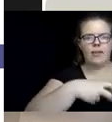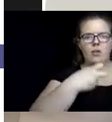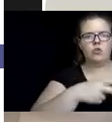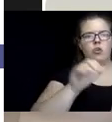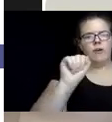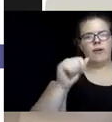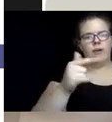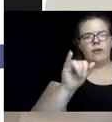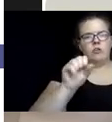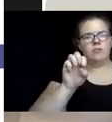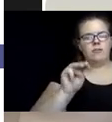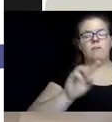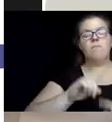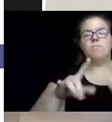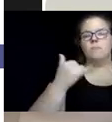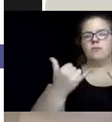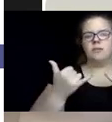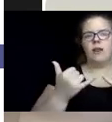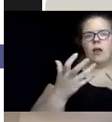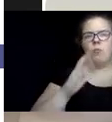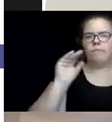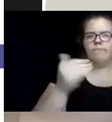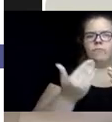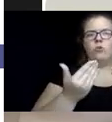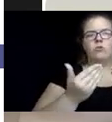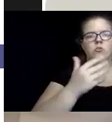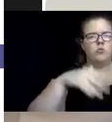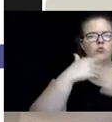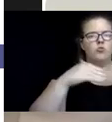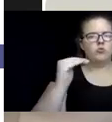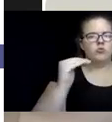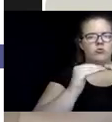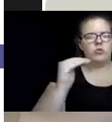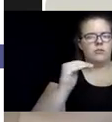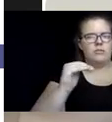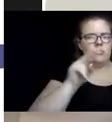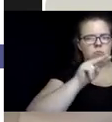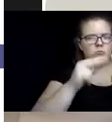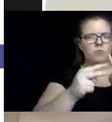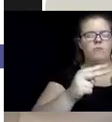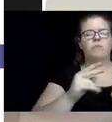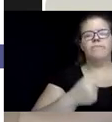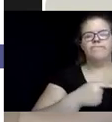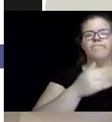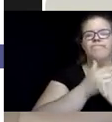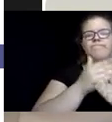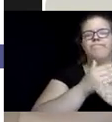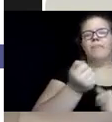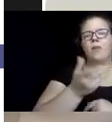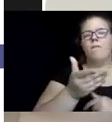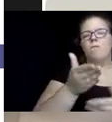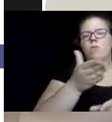But today I'm going to focus in on the social justice perspective, and I'm going to share a couple pieces of the items in their